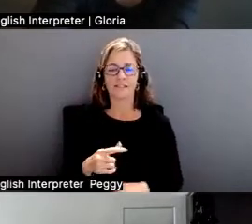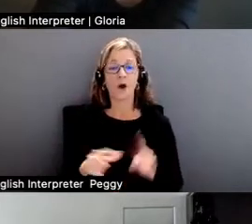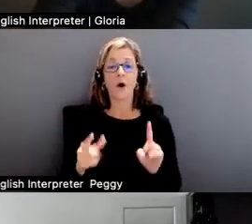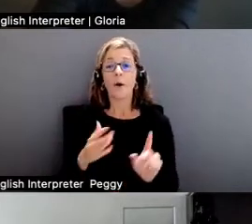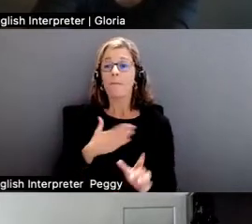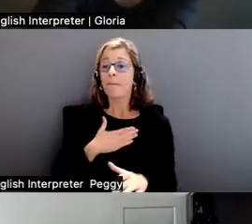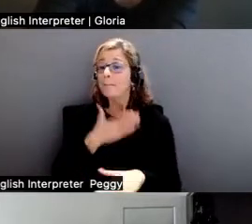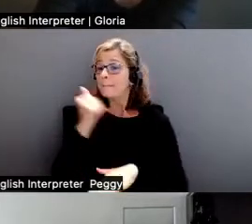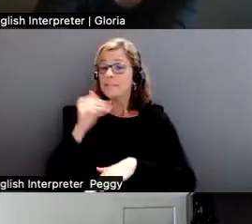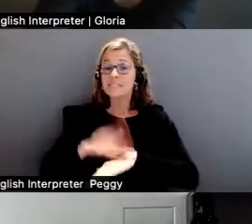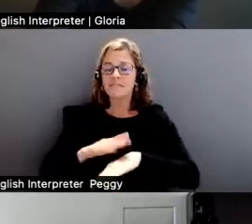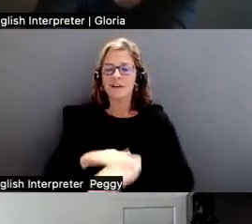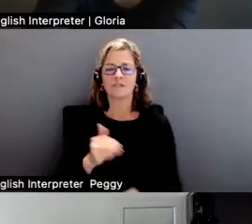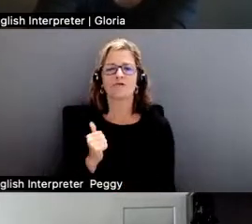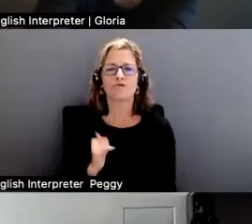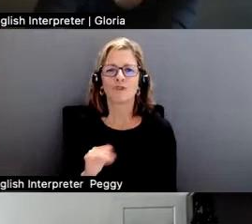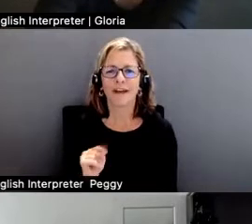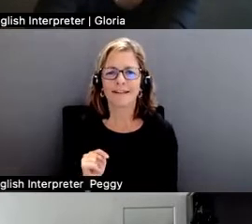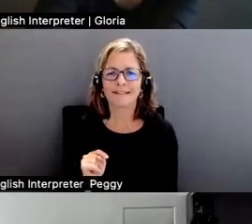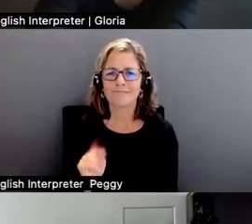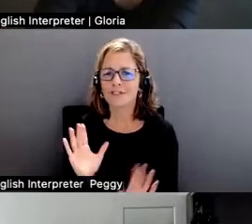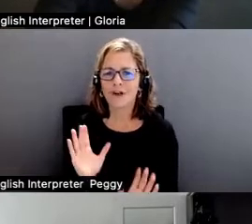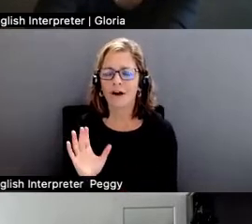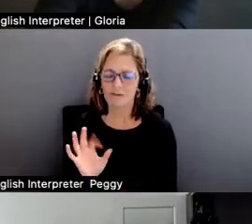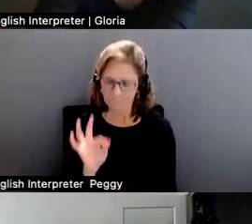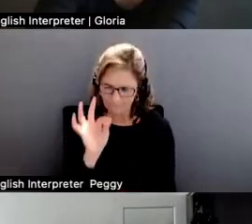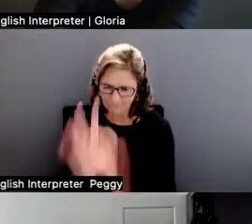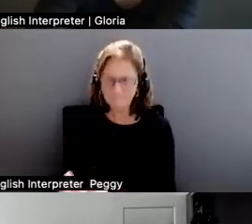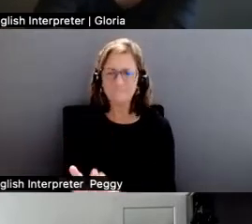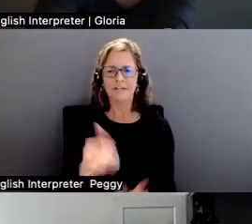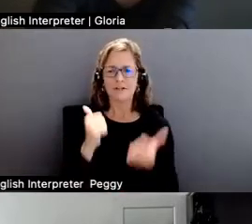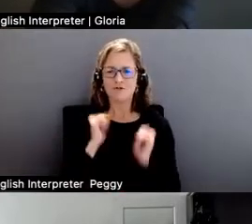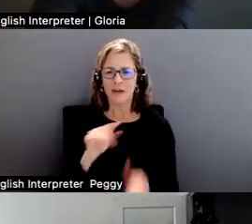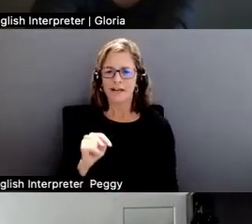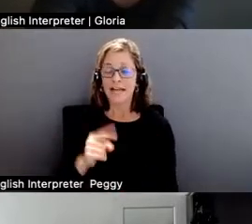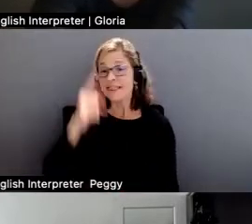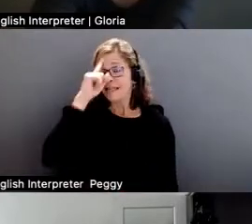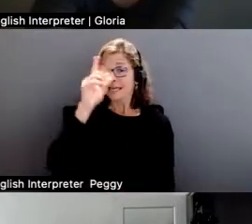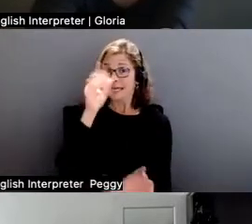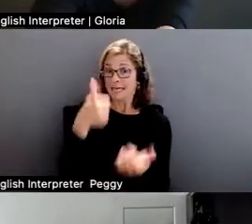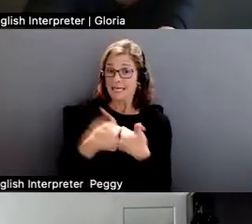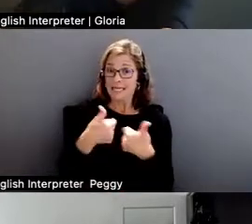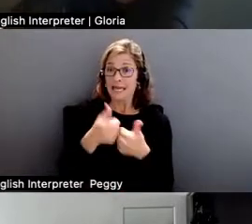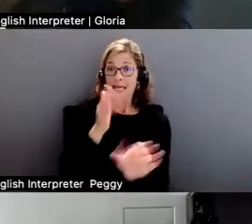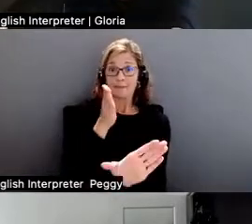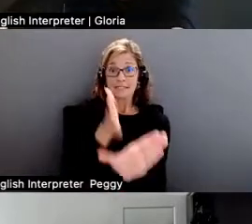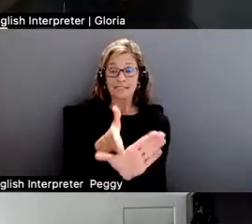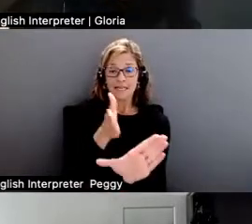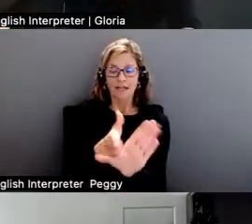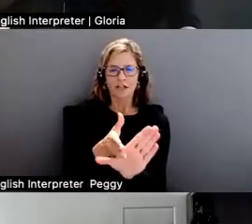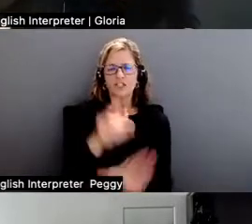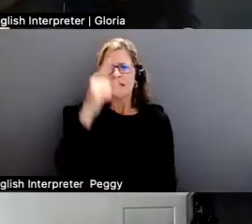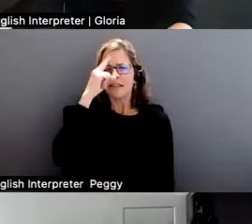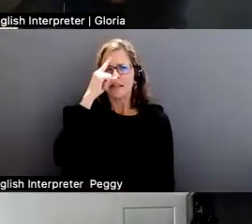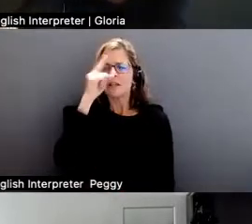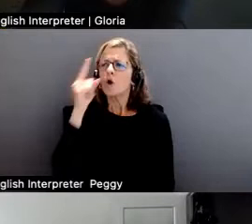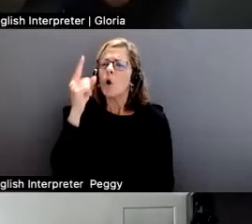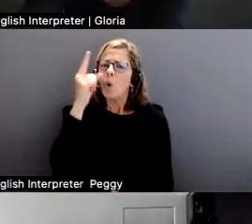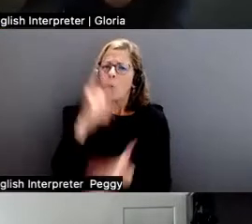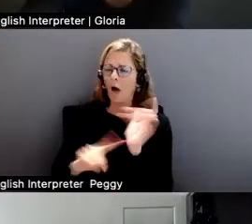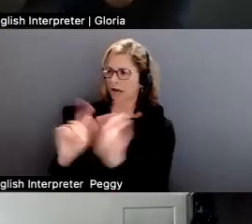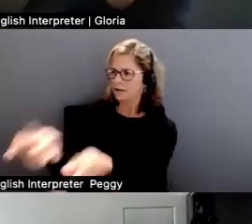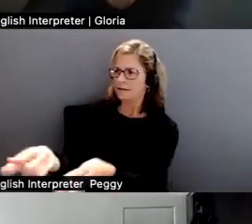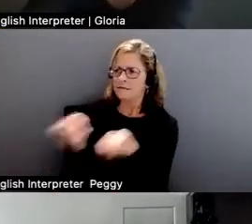try. From a gaming psychology perspective, think about what encourages people to be engaged.